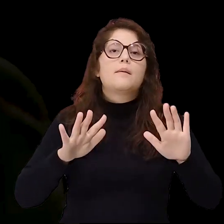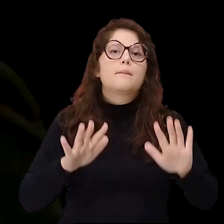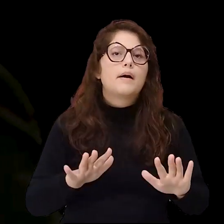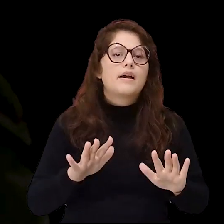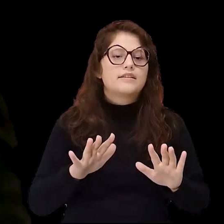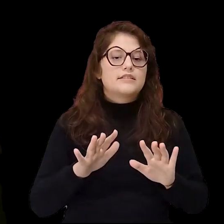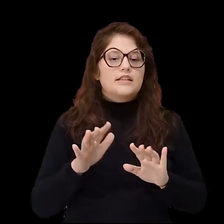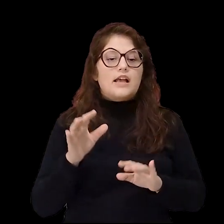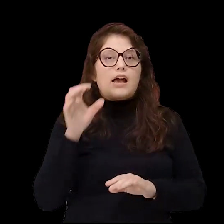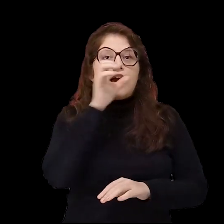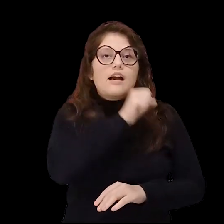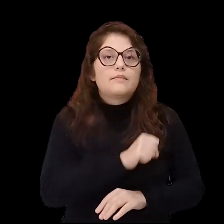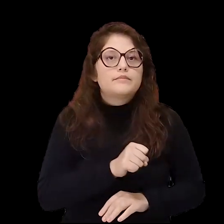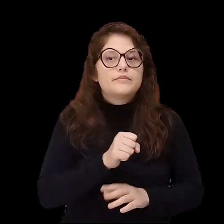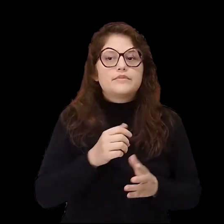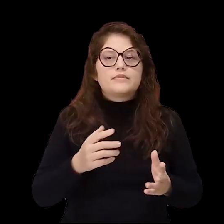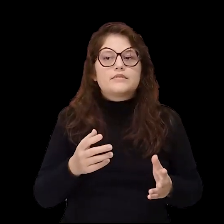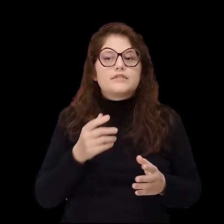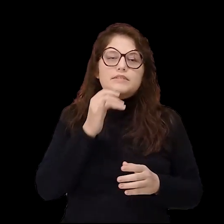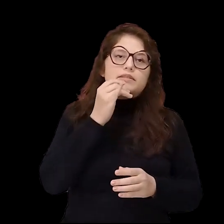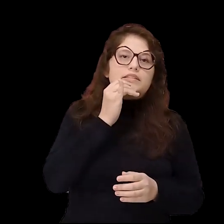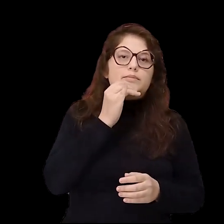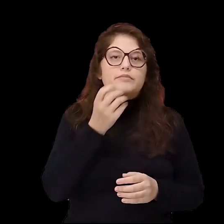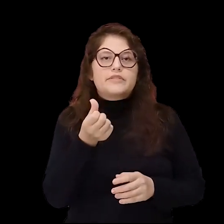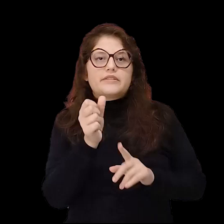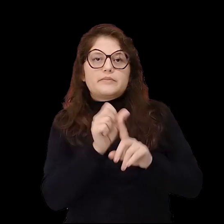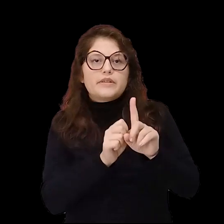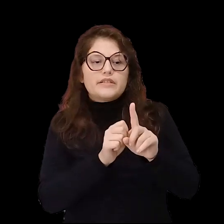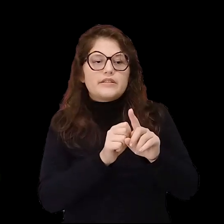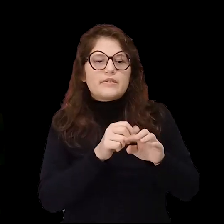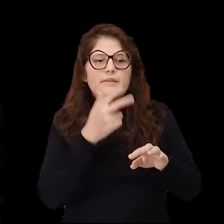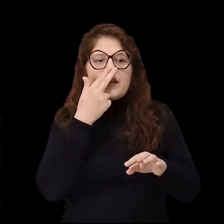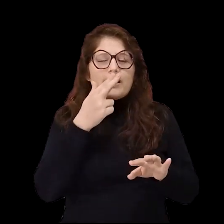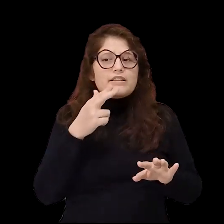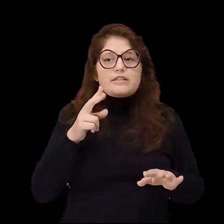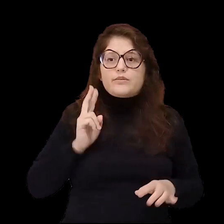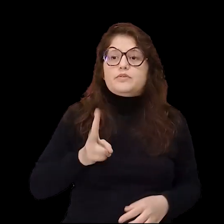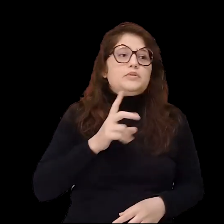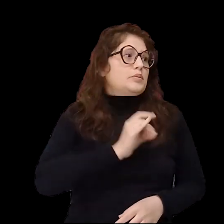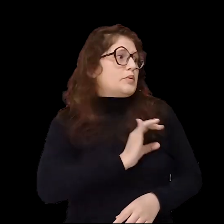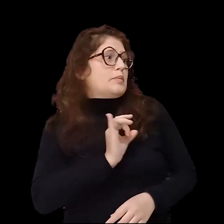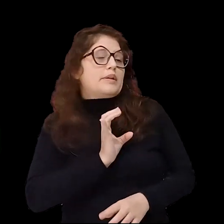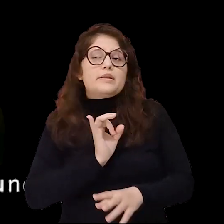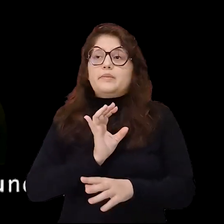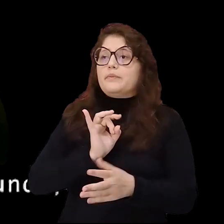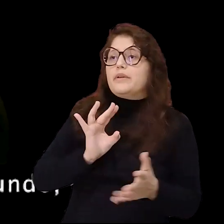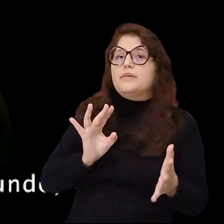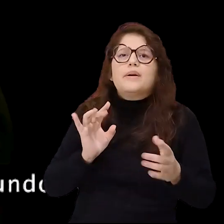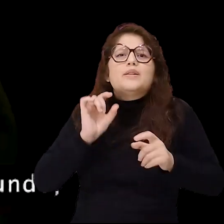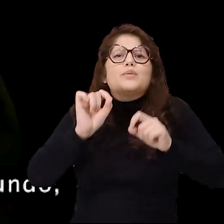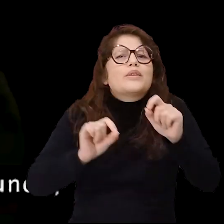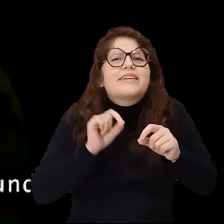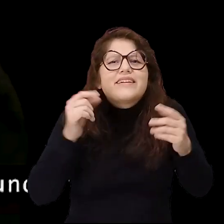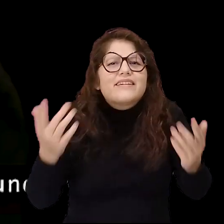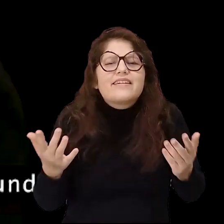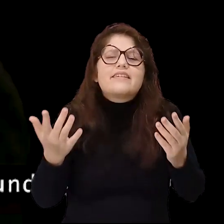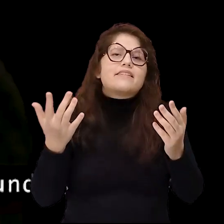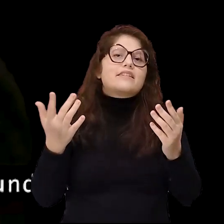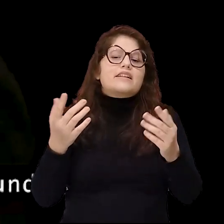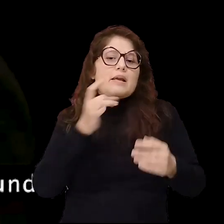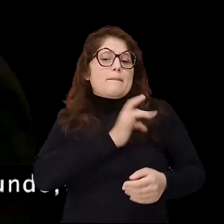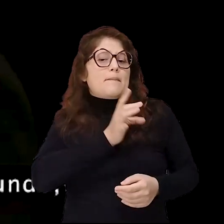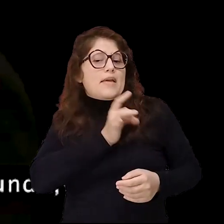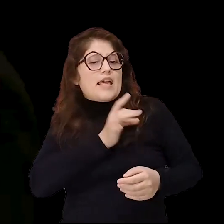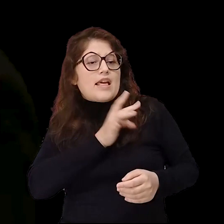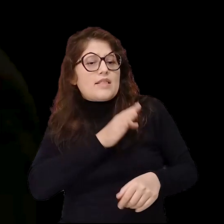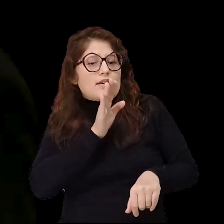the time, like that feeling you have if you're walking and you slip or trip and the ground is rushing up at you, but instead of lasting half a second the